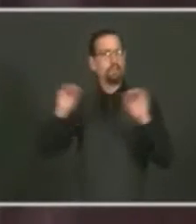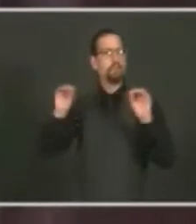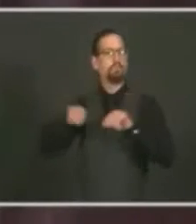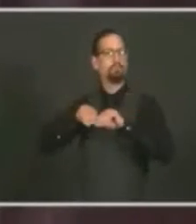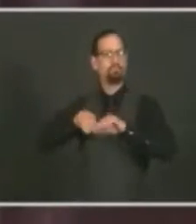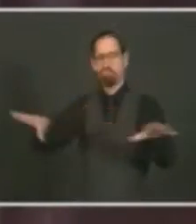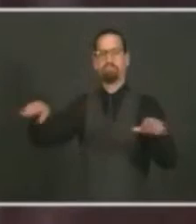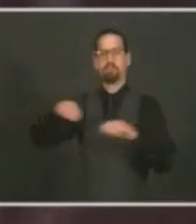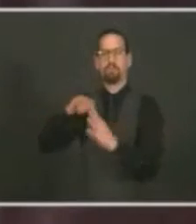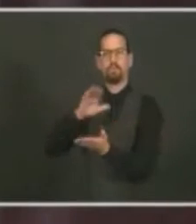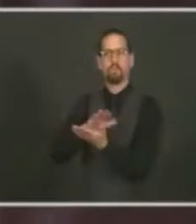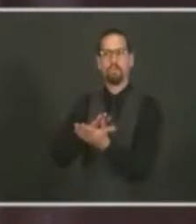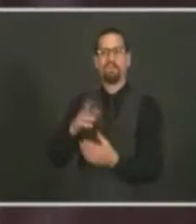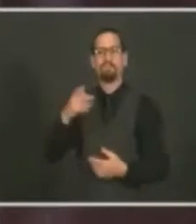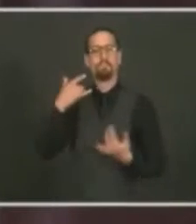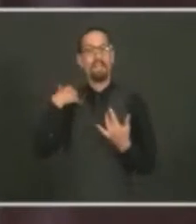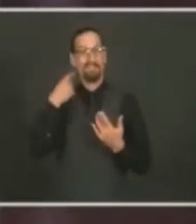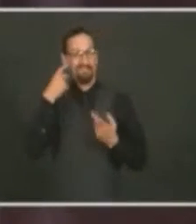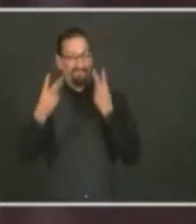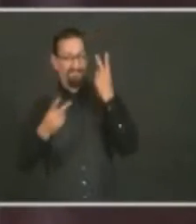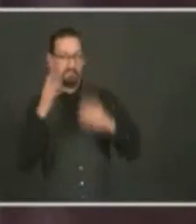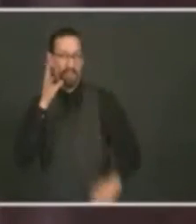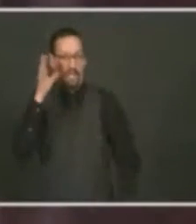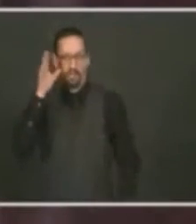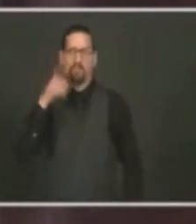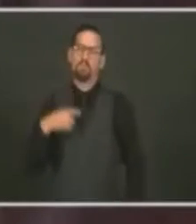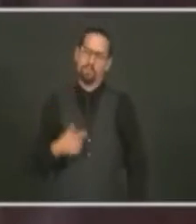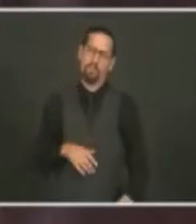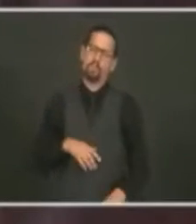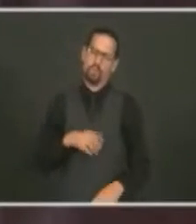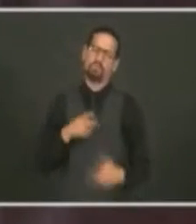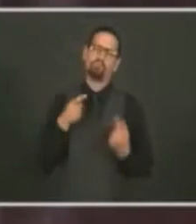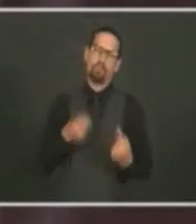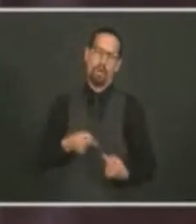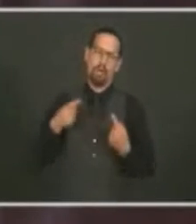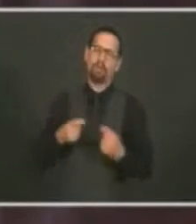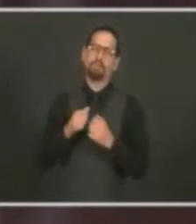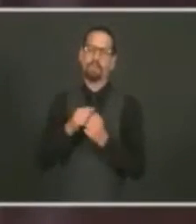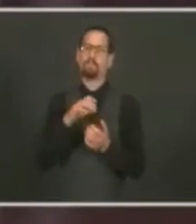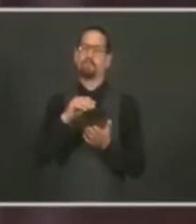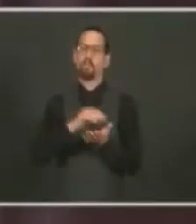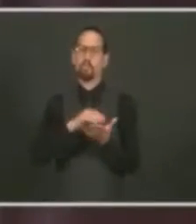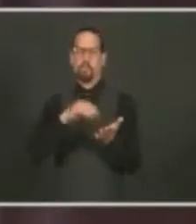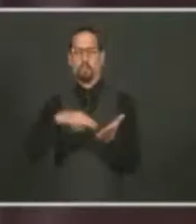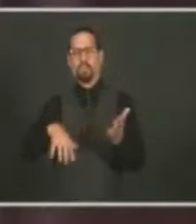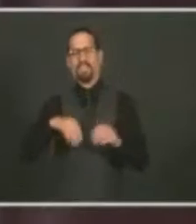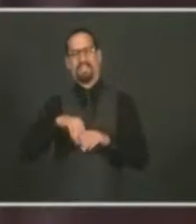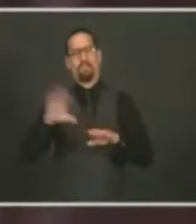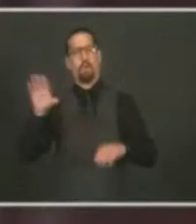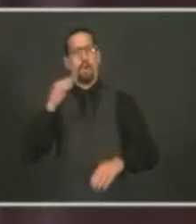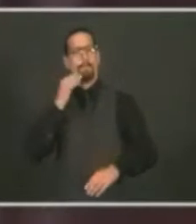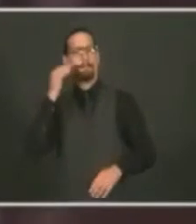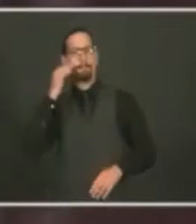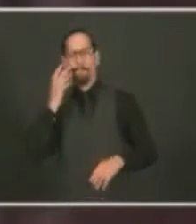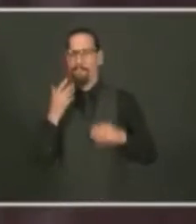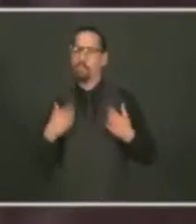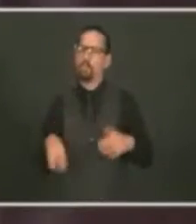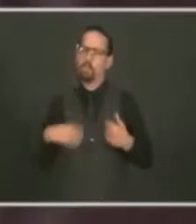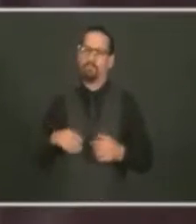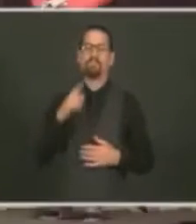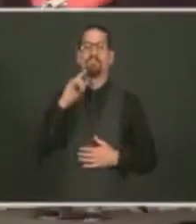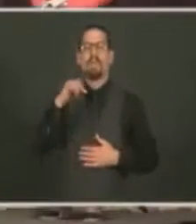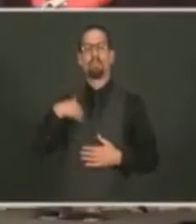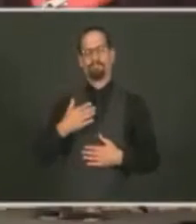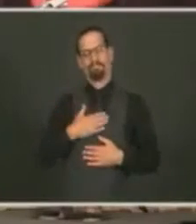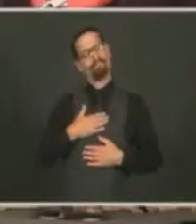who are really struggling and suffering for not being in school. So anyway, as you can tell, I feel very strongly about this, and I'm going to